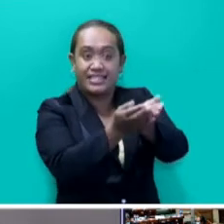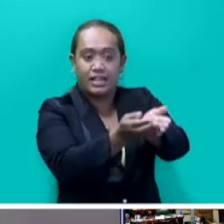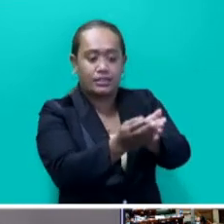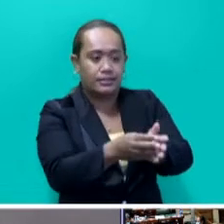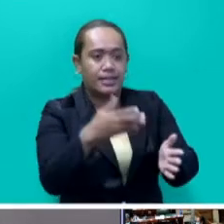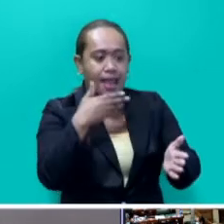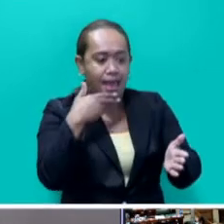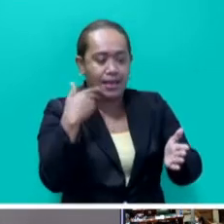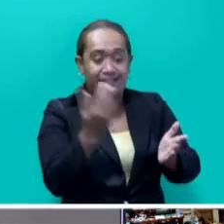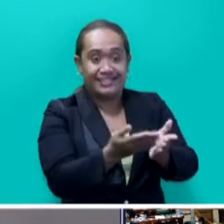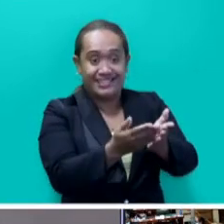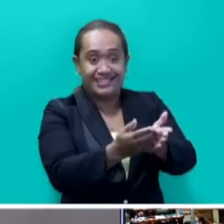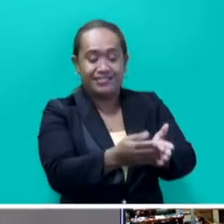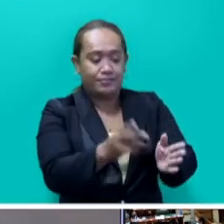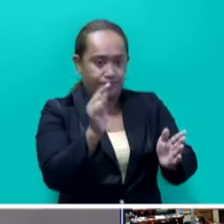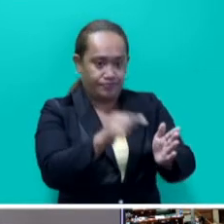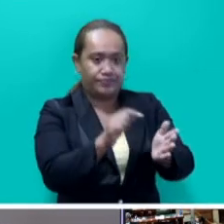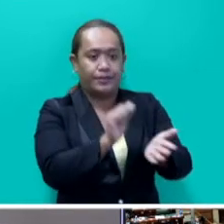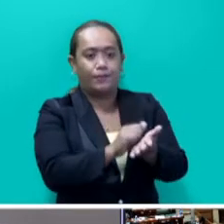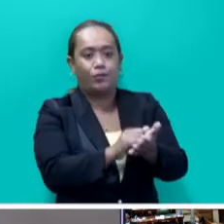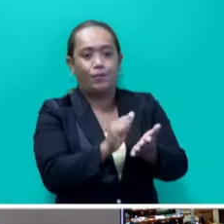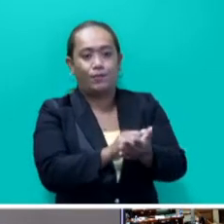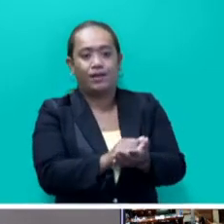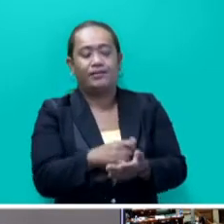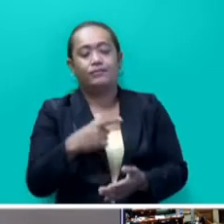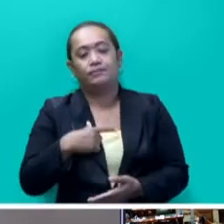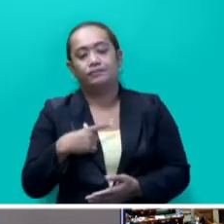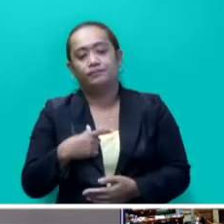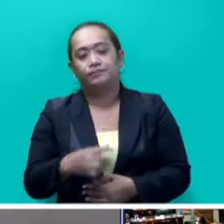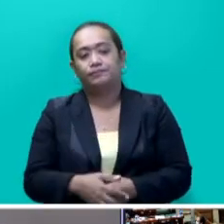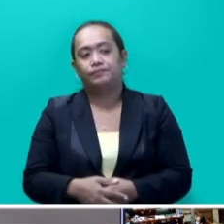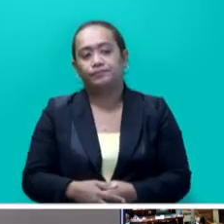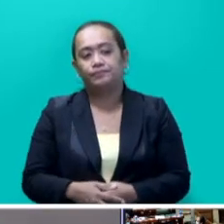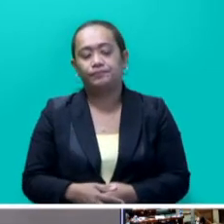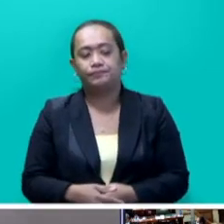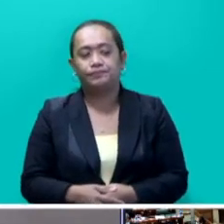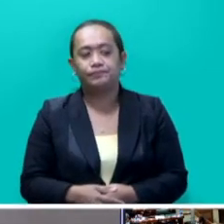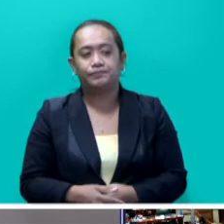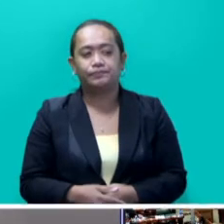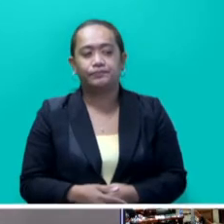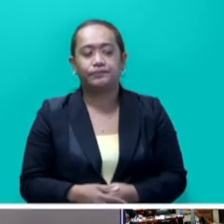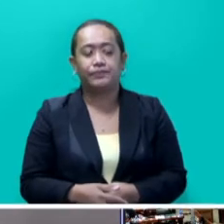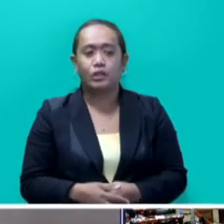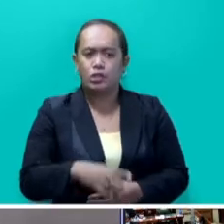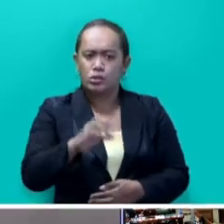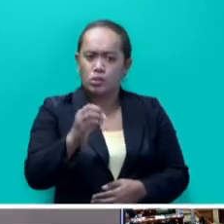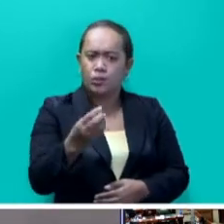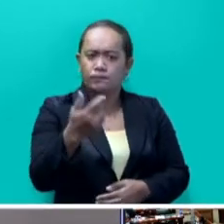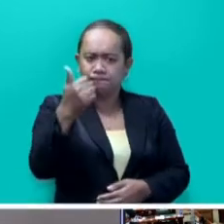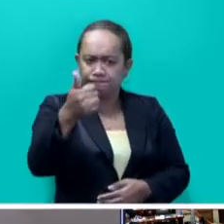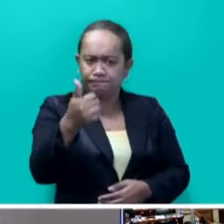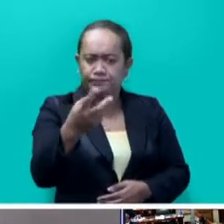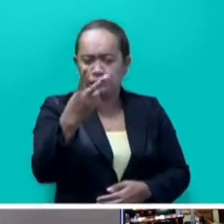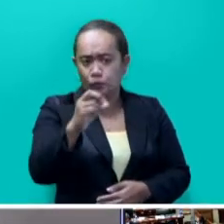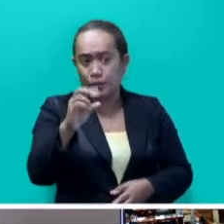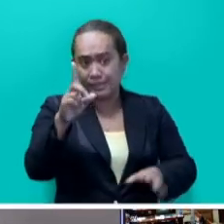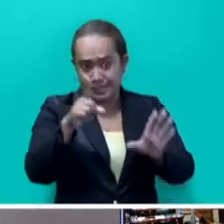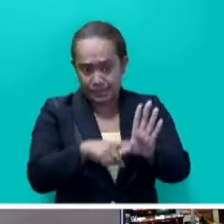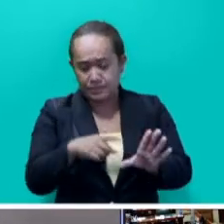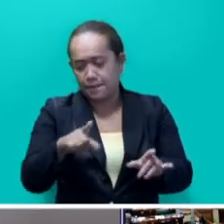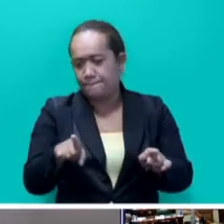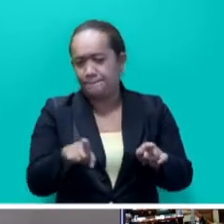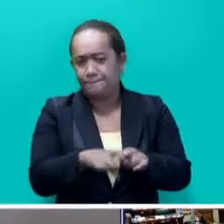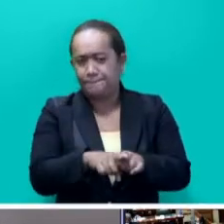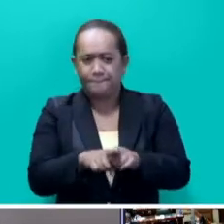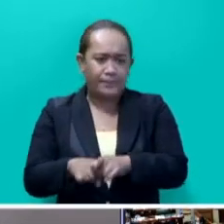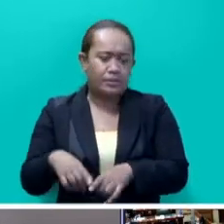carbon emissions by 2050. An extension of the SRL to 20 years will actually increase local participation